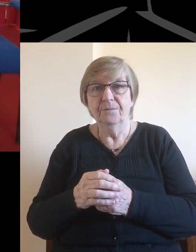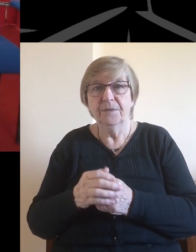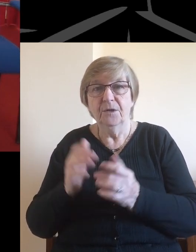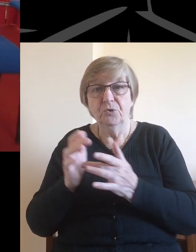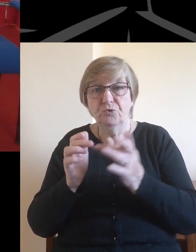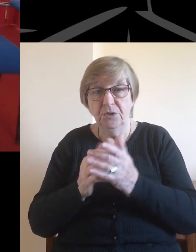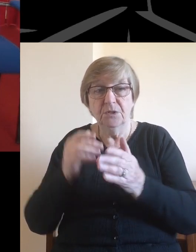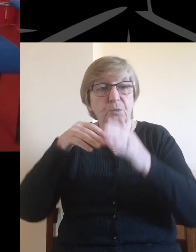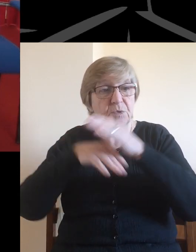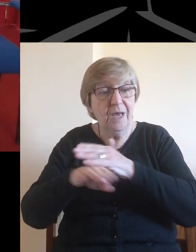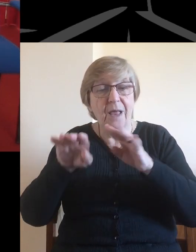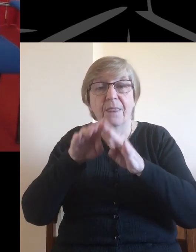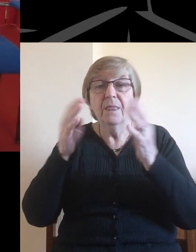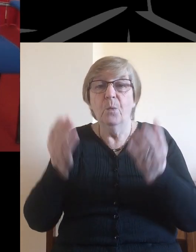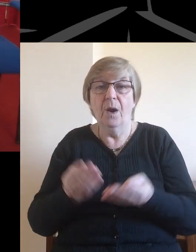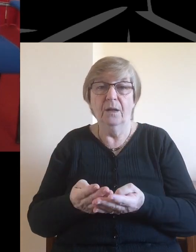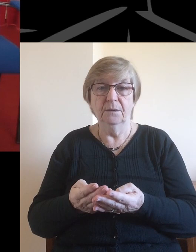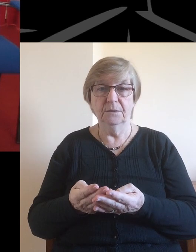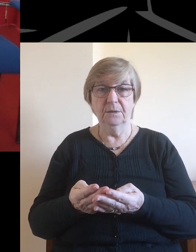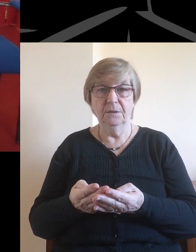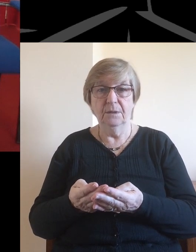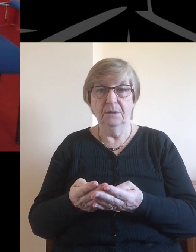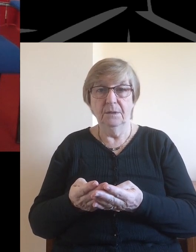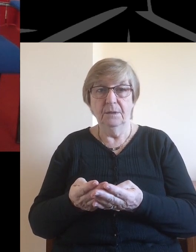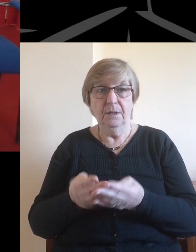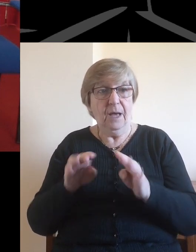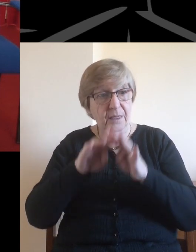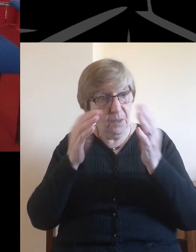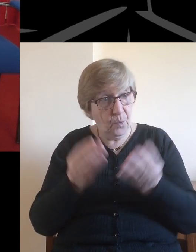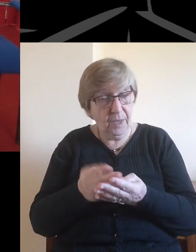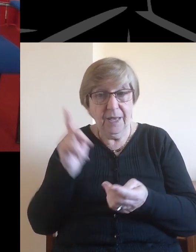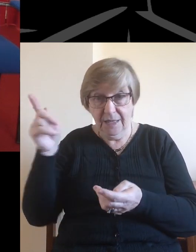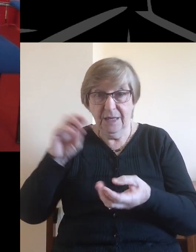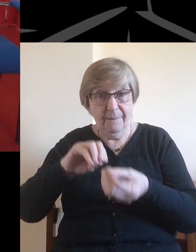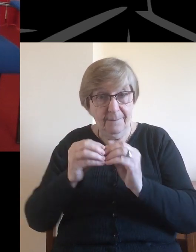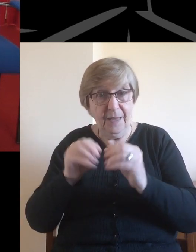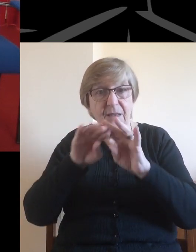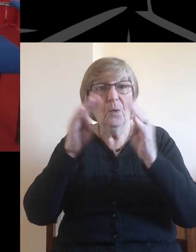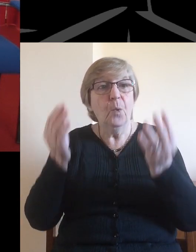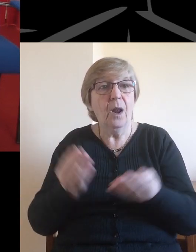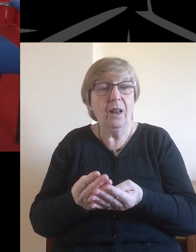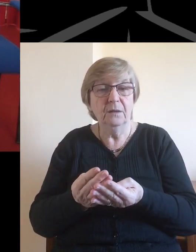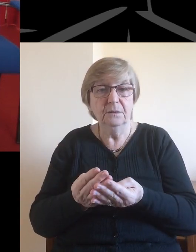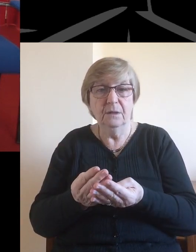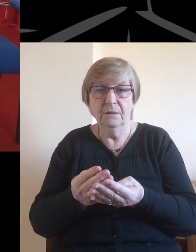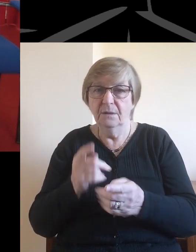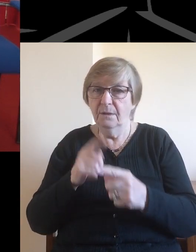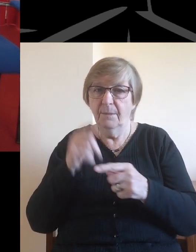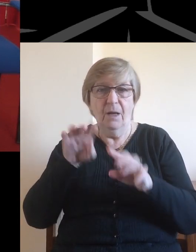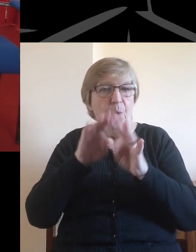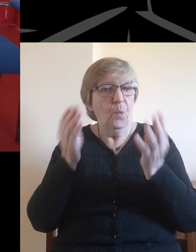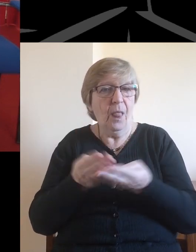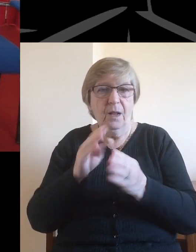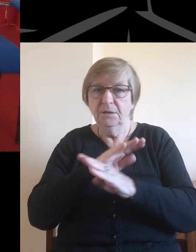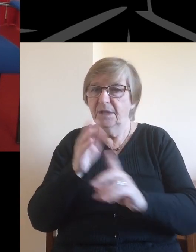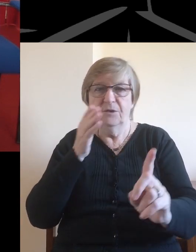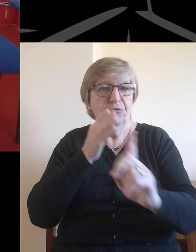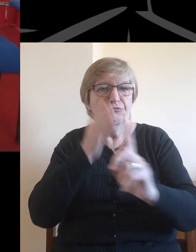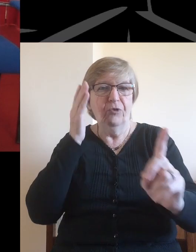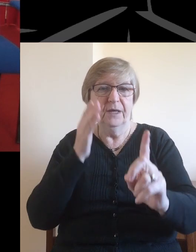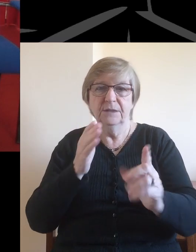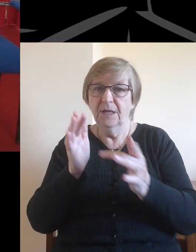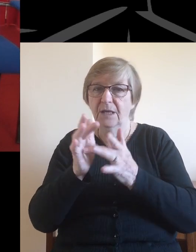He was in the world, verse 10. And even though the world was made through him, the world did not recognize him.